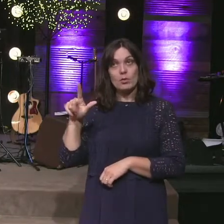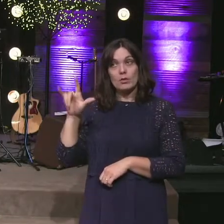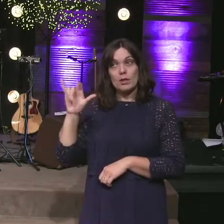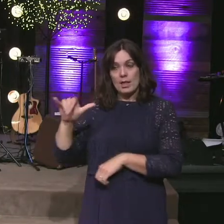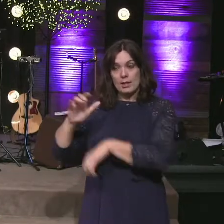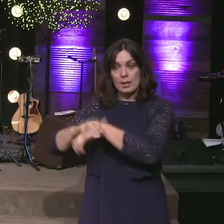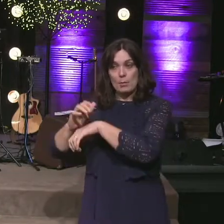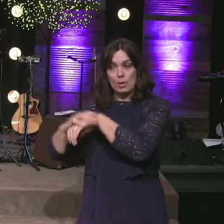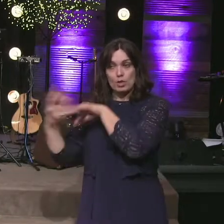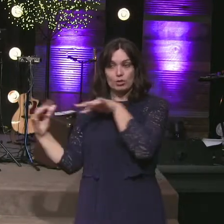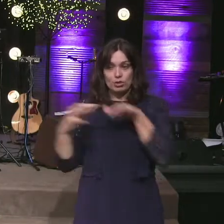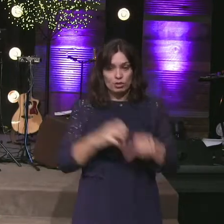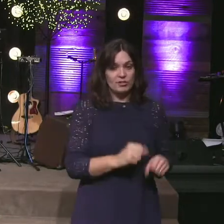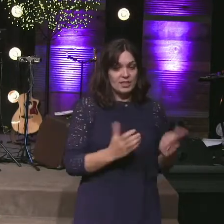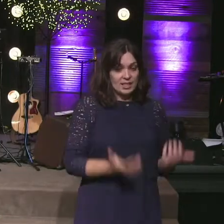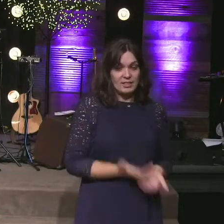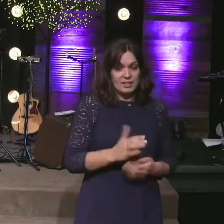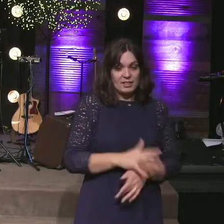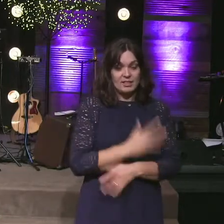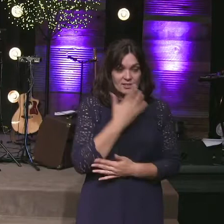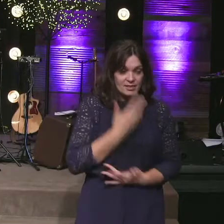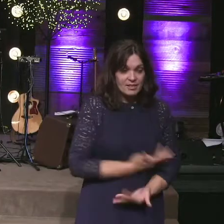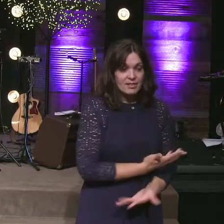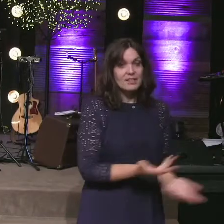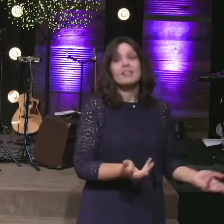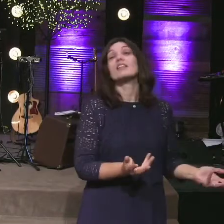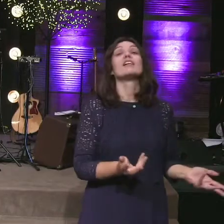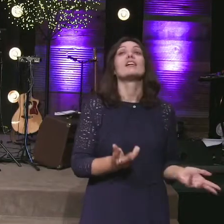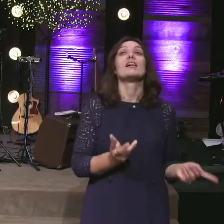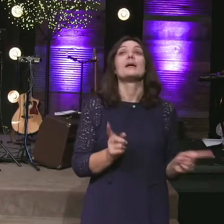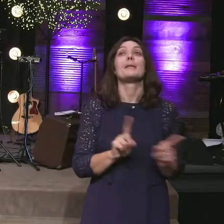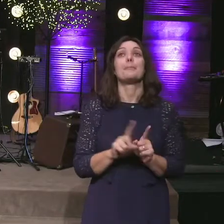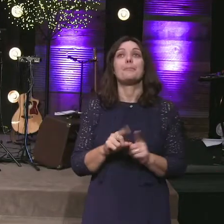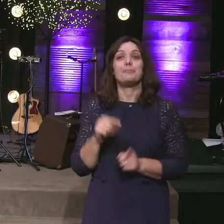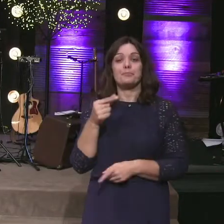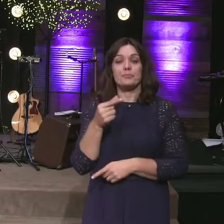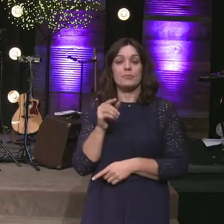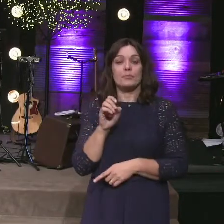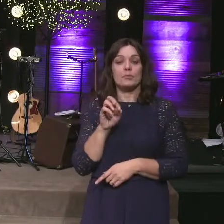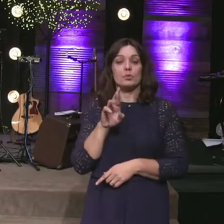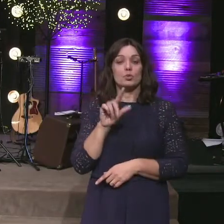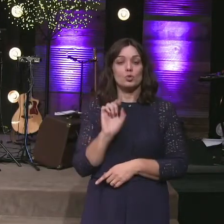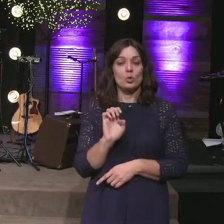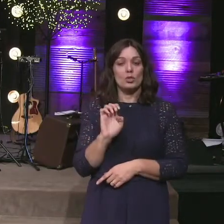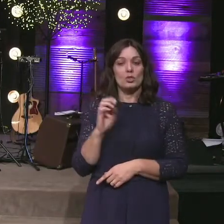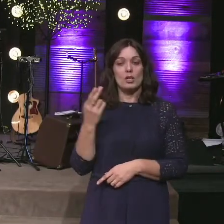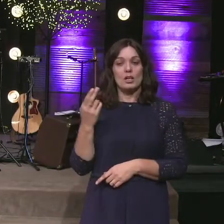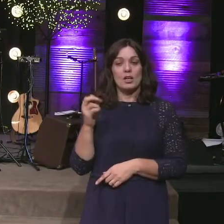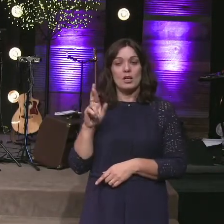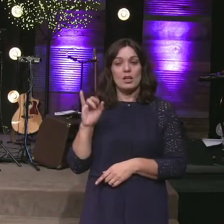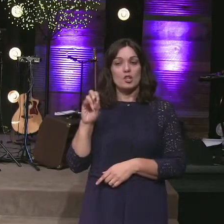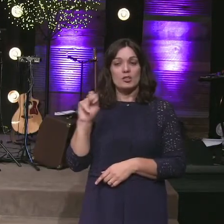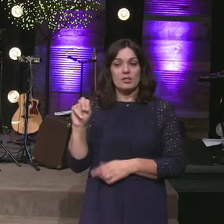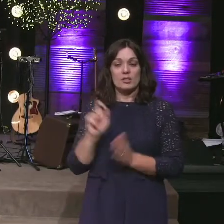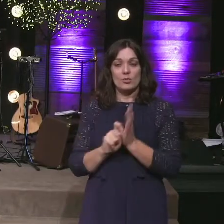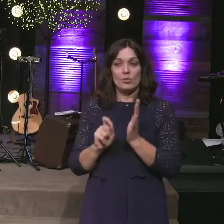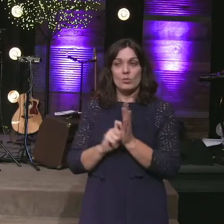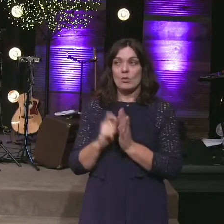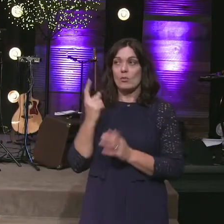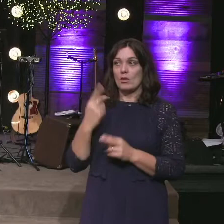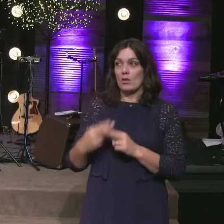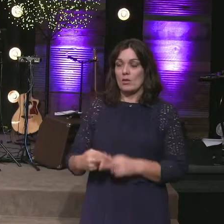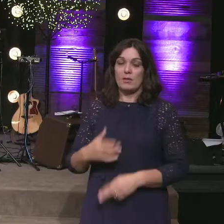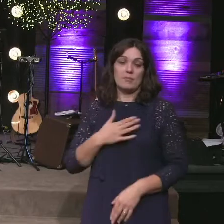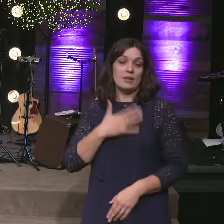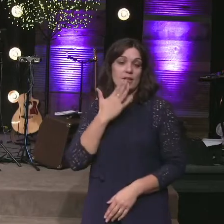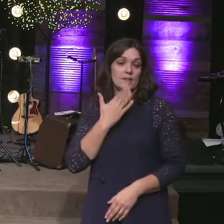invasion. And George Harrison wrote this song called My Sweet Lord. And I